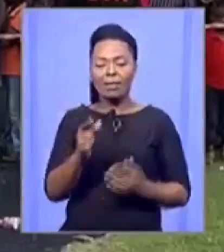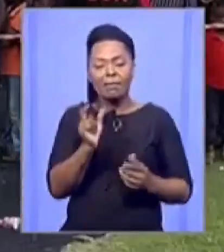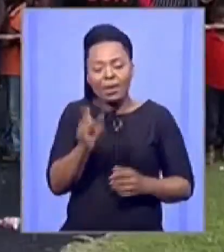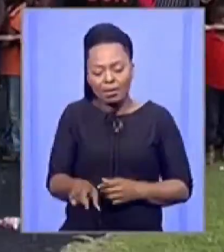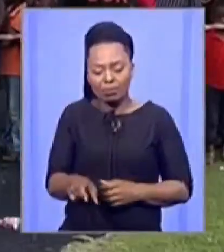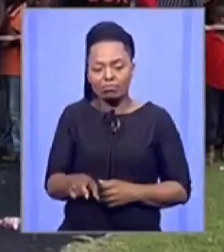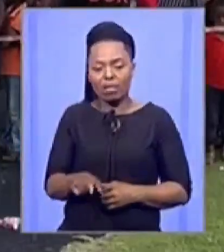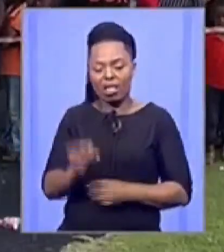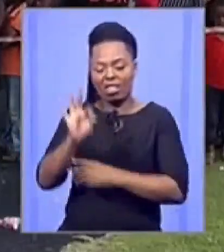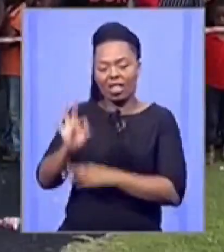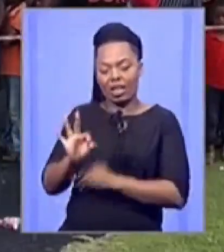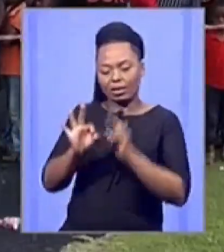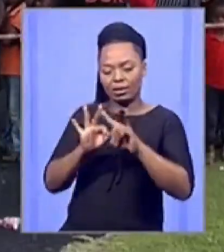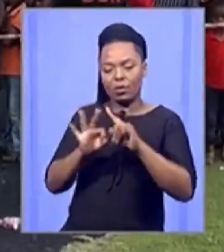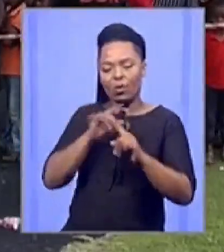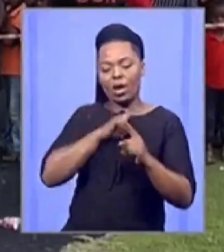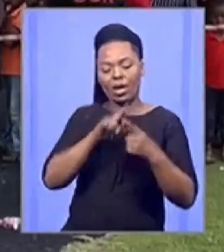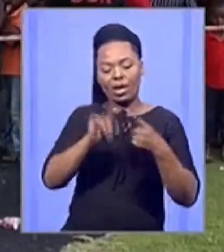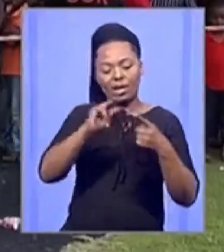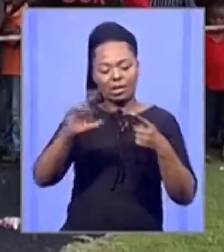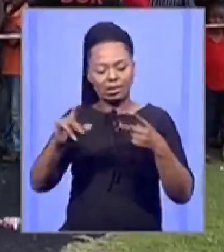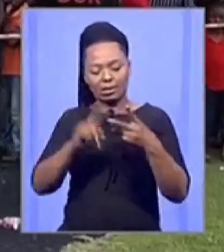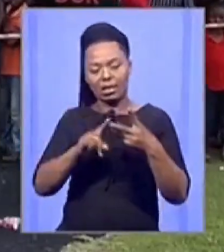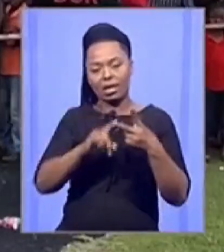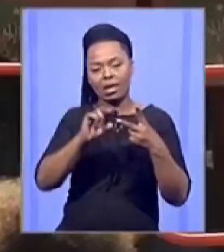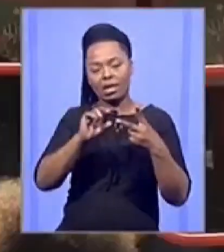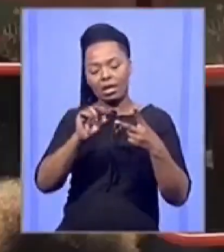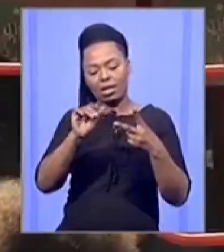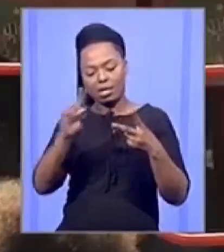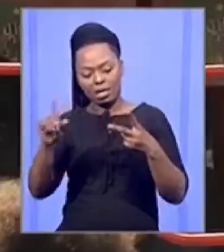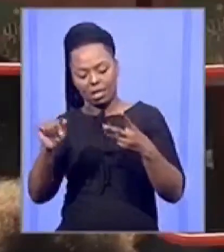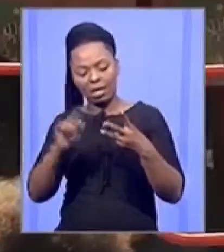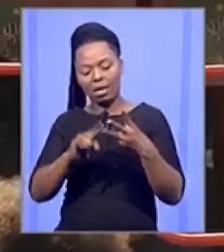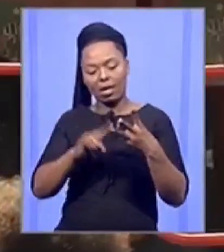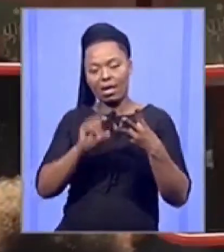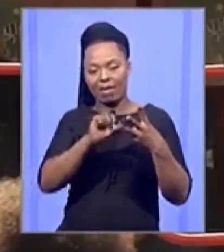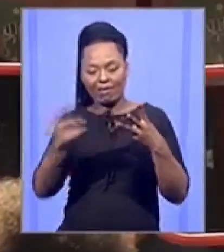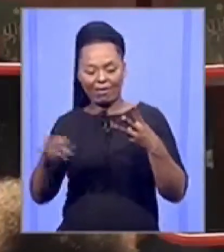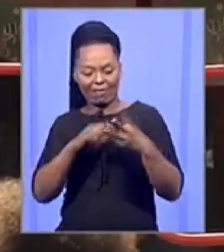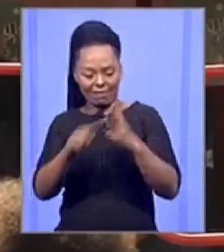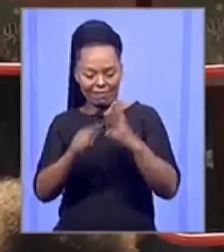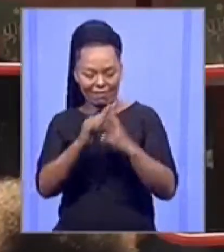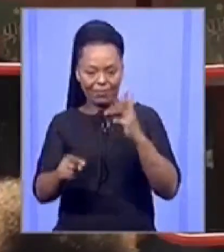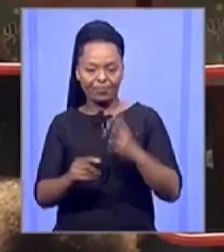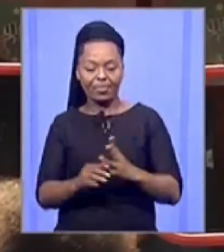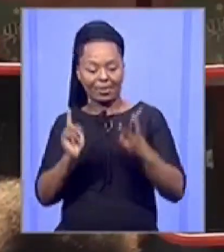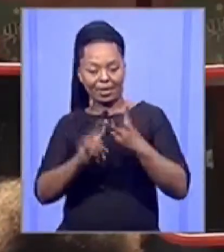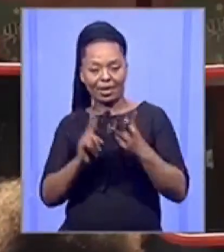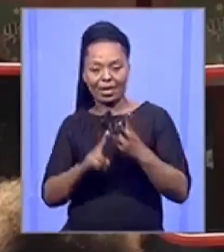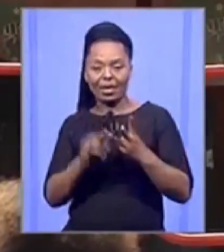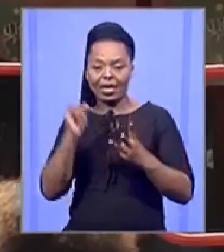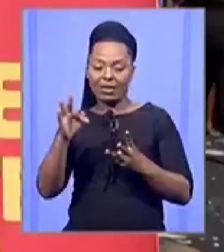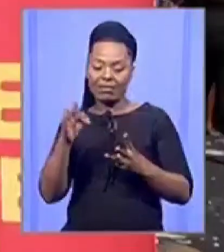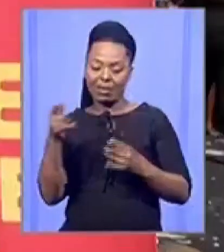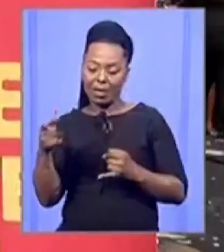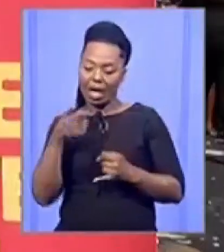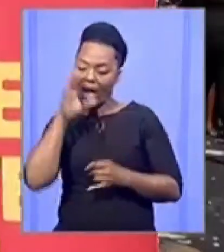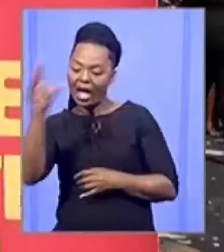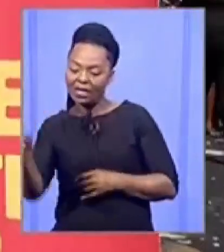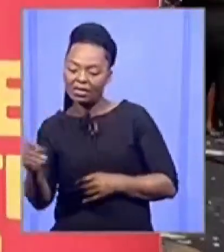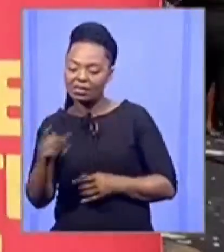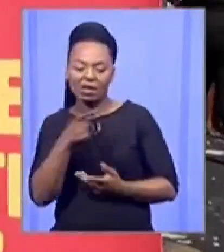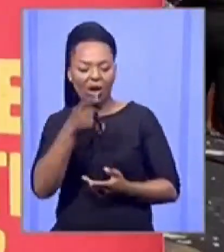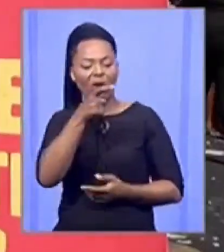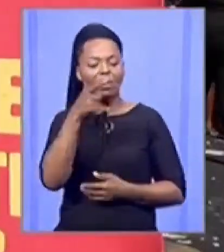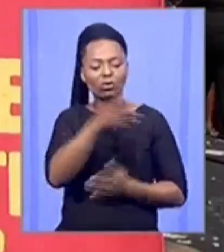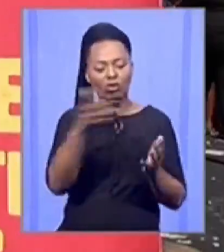ka hara naha. Ha DA e bua ka maemo a yona tshebetso le EFF, Malema o ile hana o hlalosa ka botlalo. We don't speak